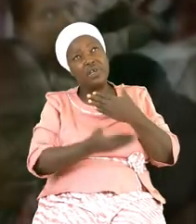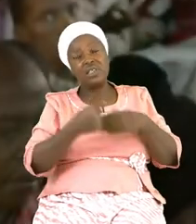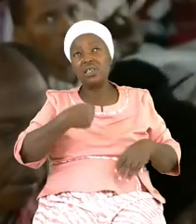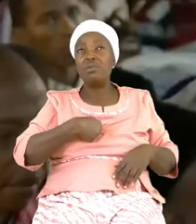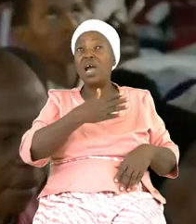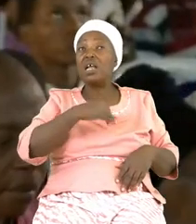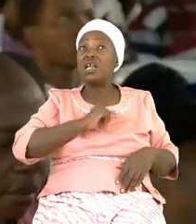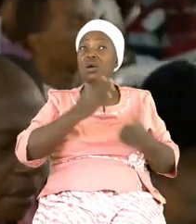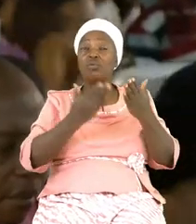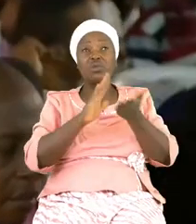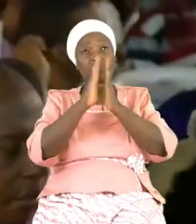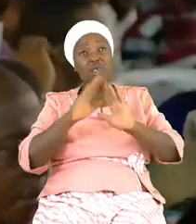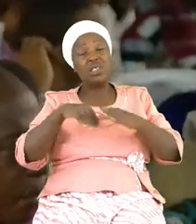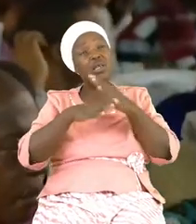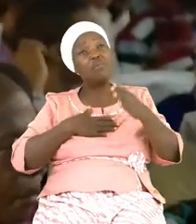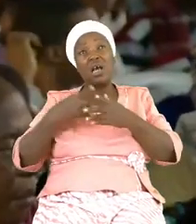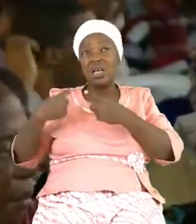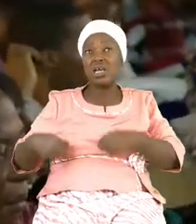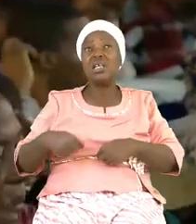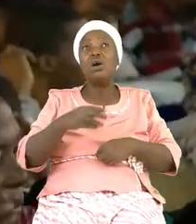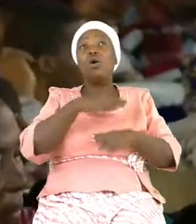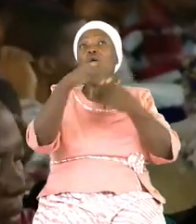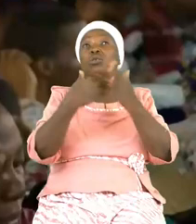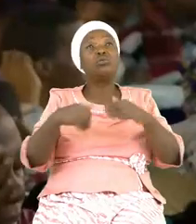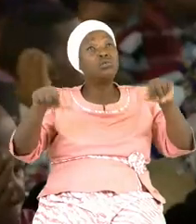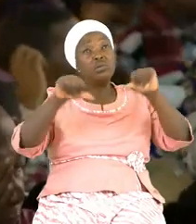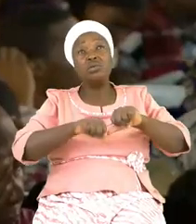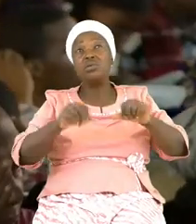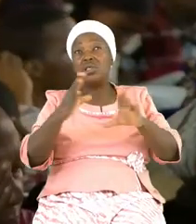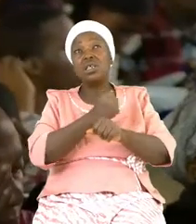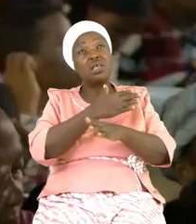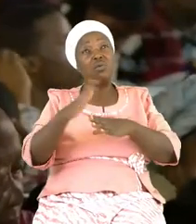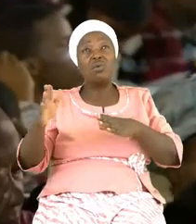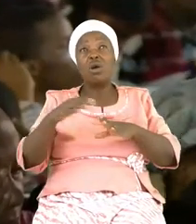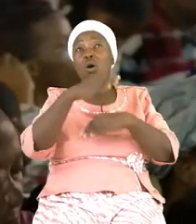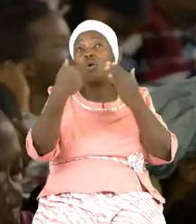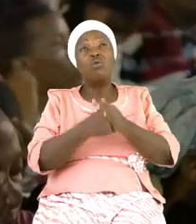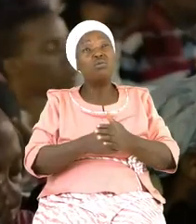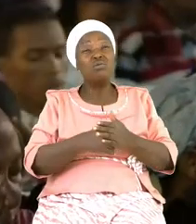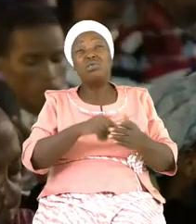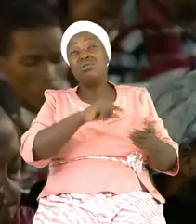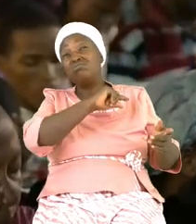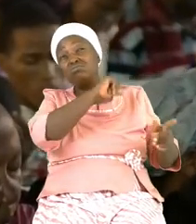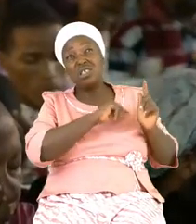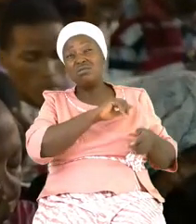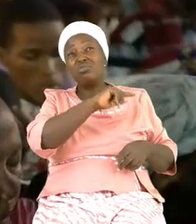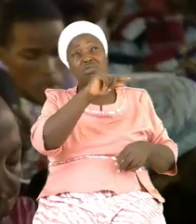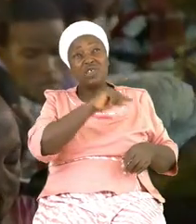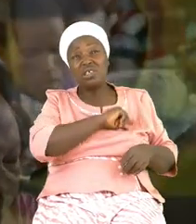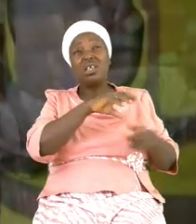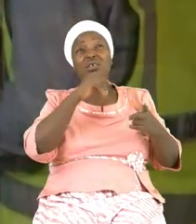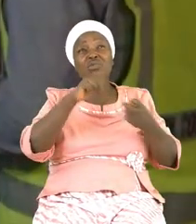peace in my heart. All the condemnation taken away. All the guilt taken away. And I want to have